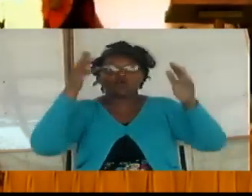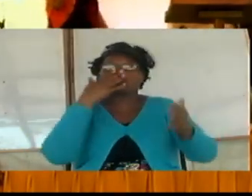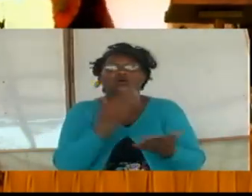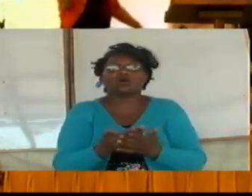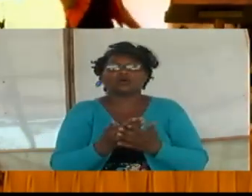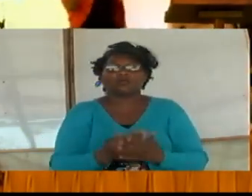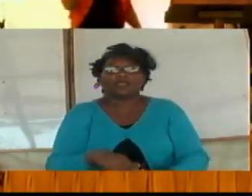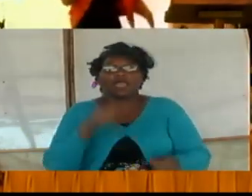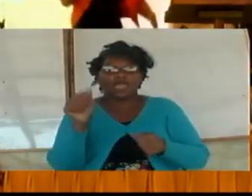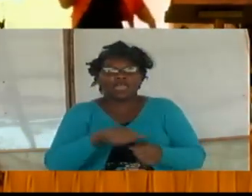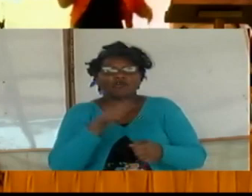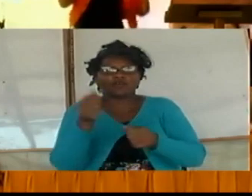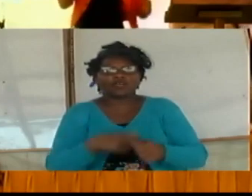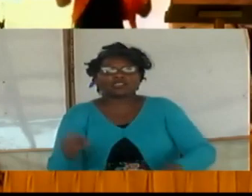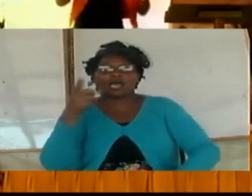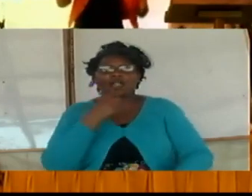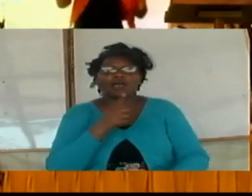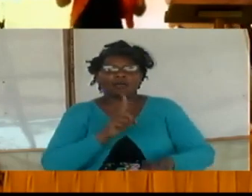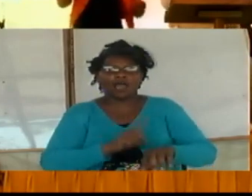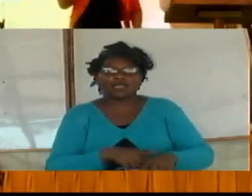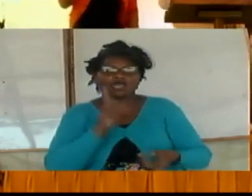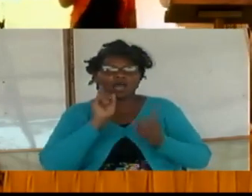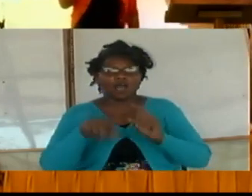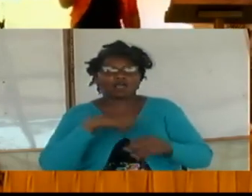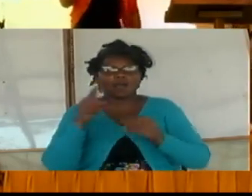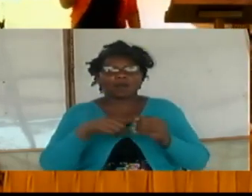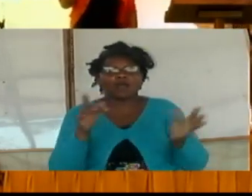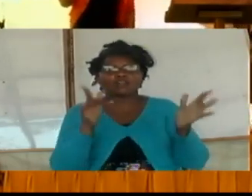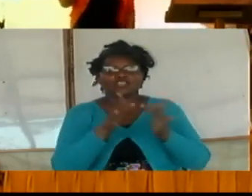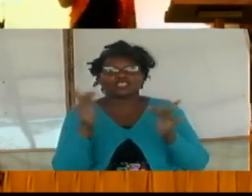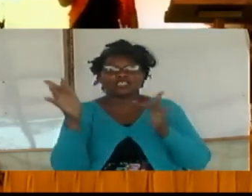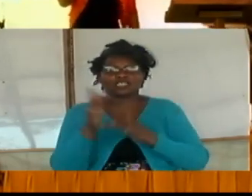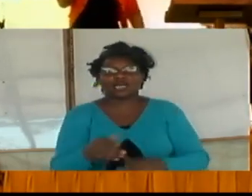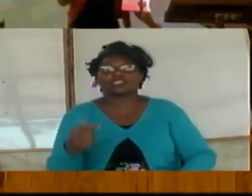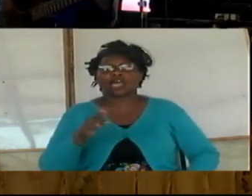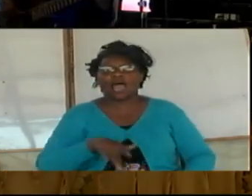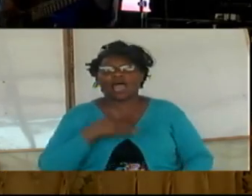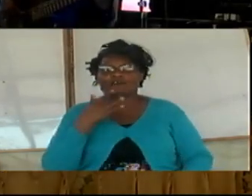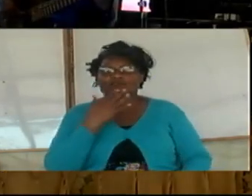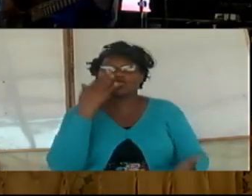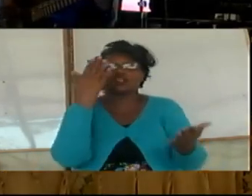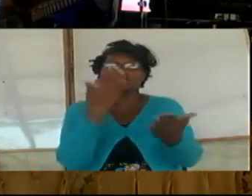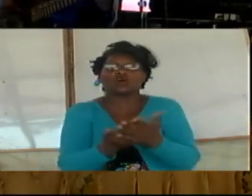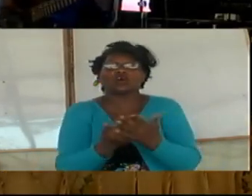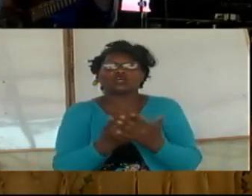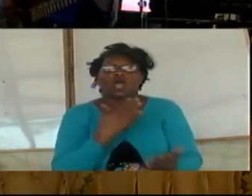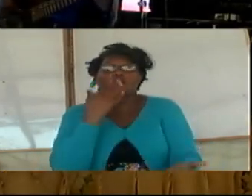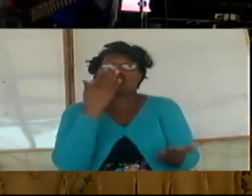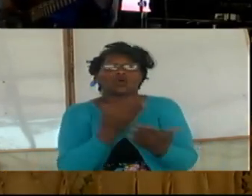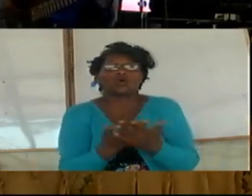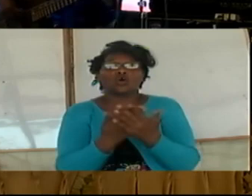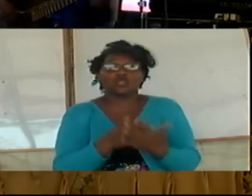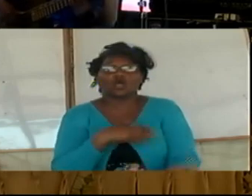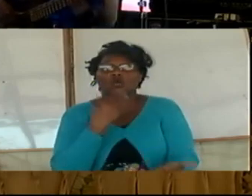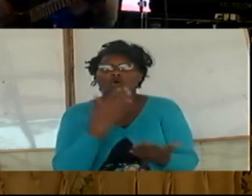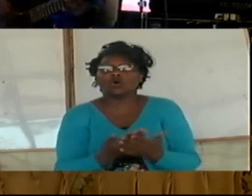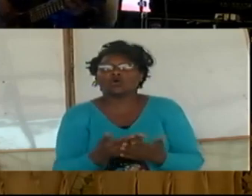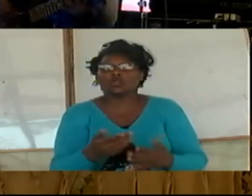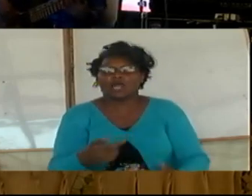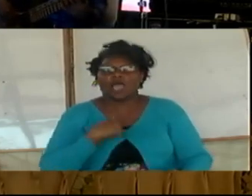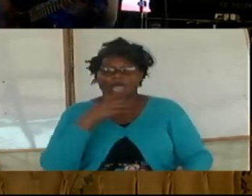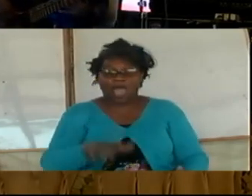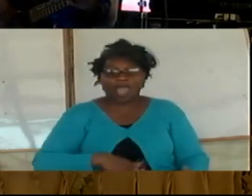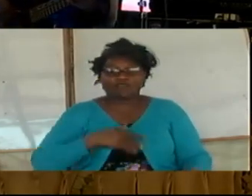wonderful good. Oh, every time I talk about Jesus, and we sing about him. I feel good, good,